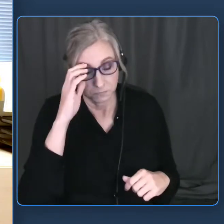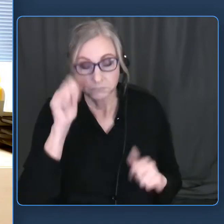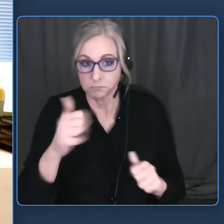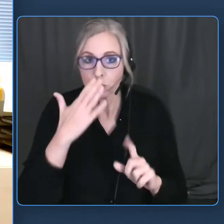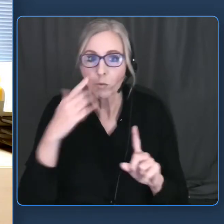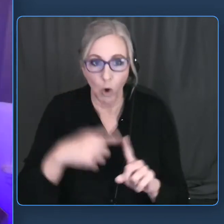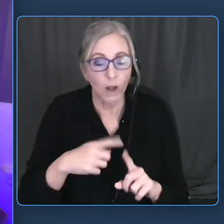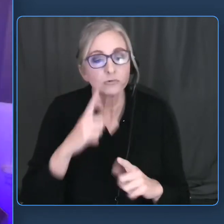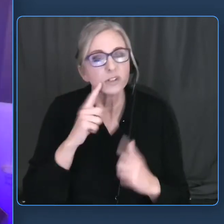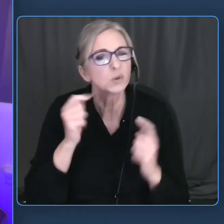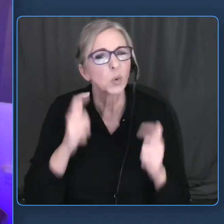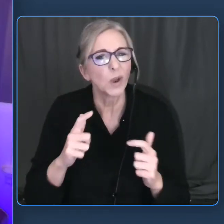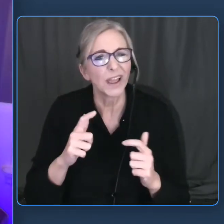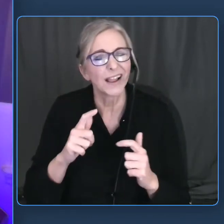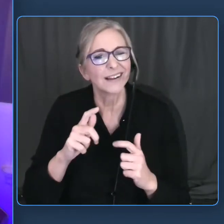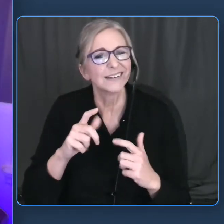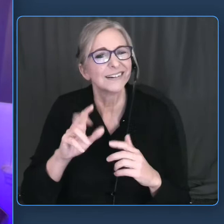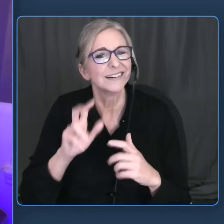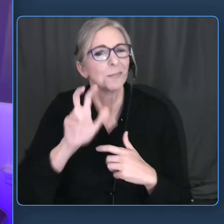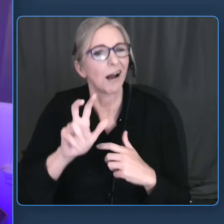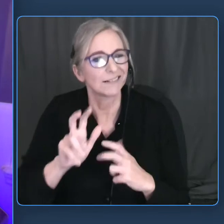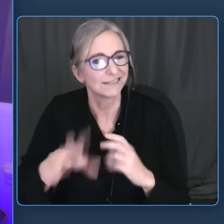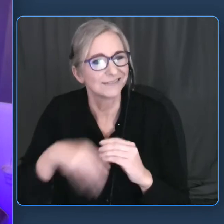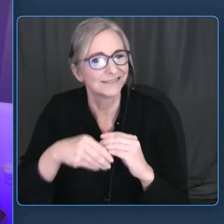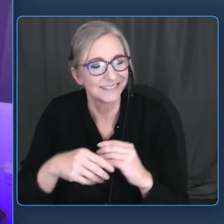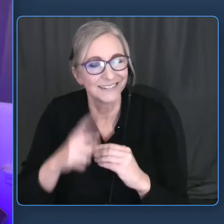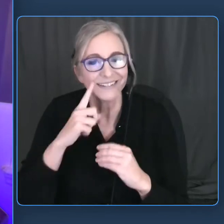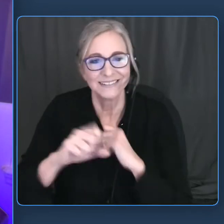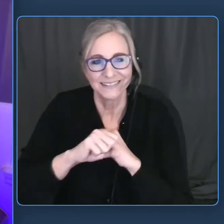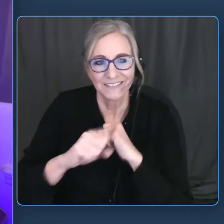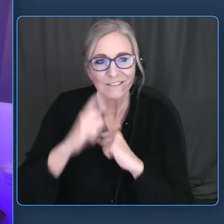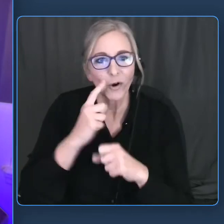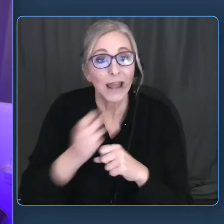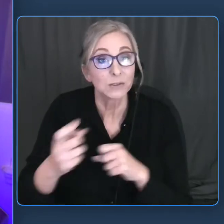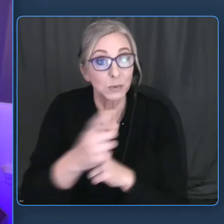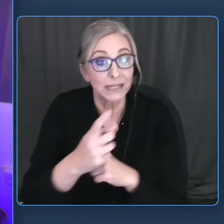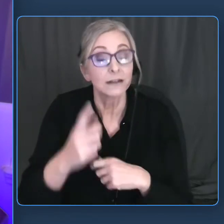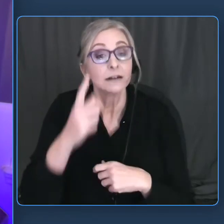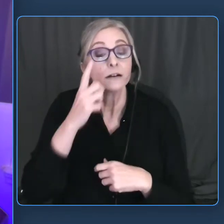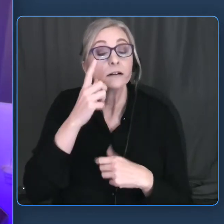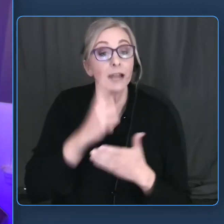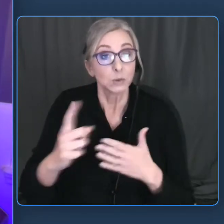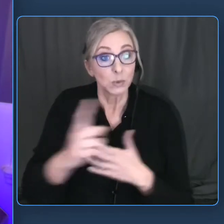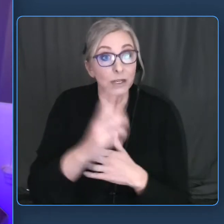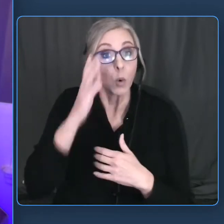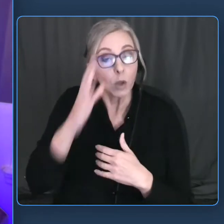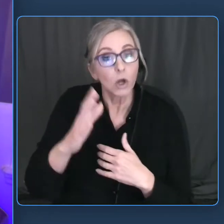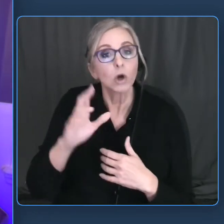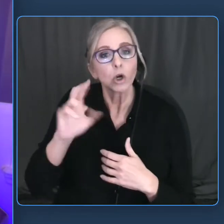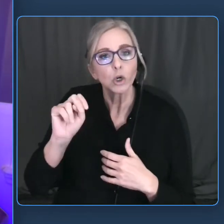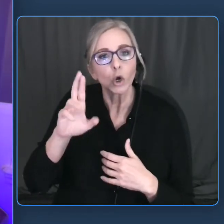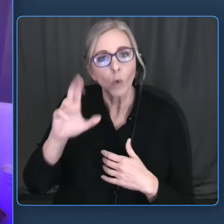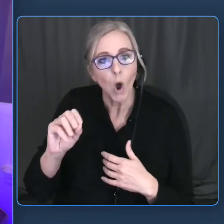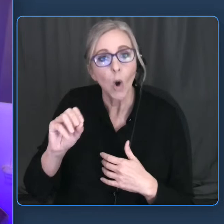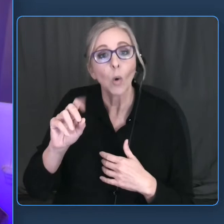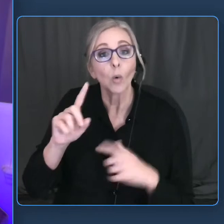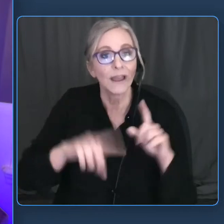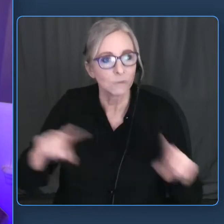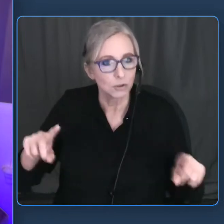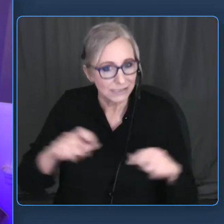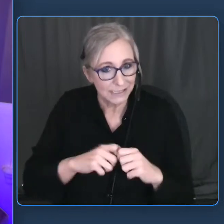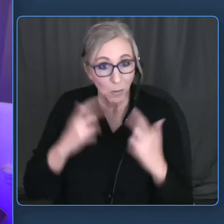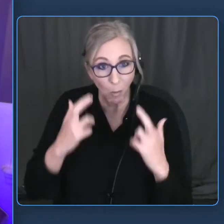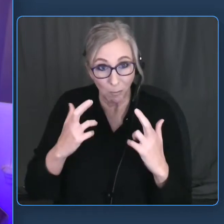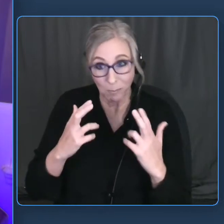Great point. Just a quick plug for our show next week. We're going to be talking about neurodiversity. So